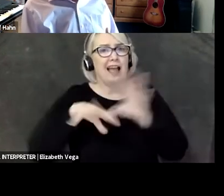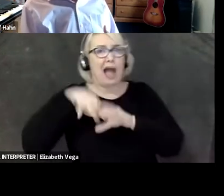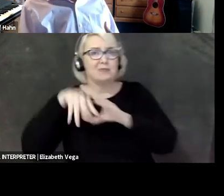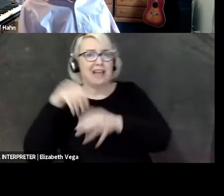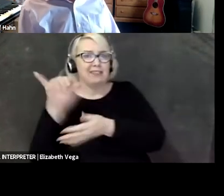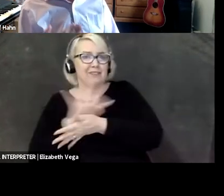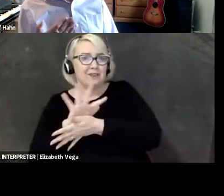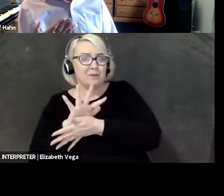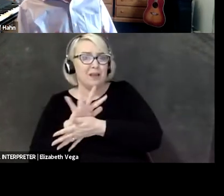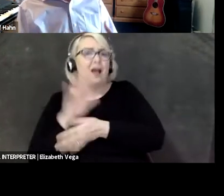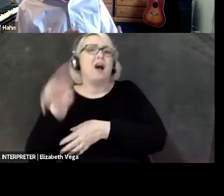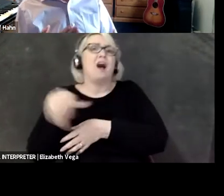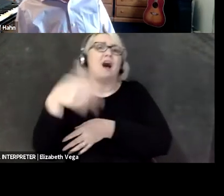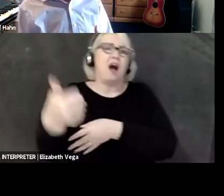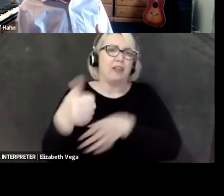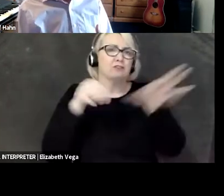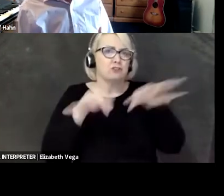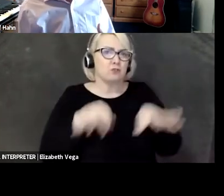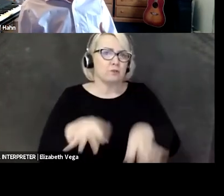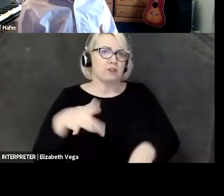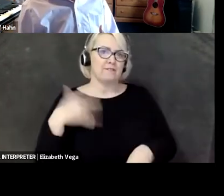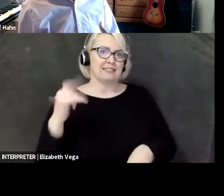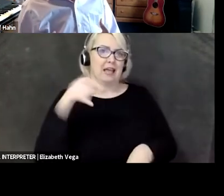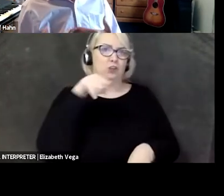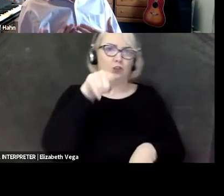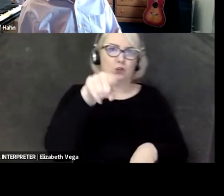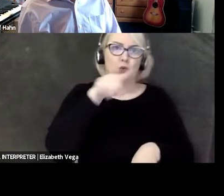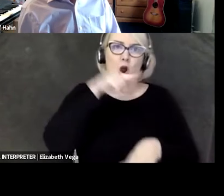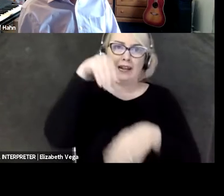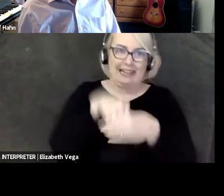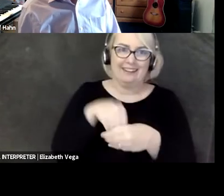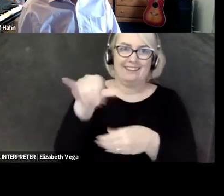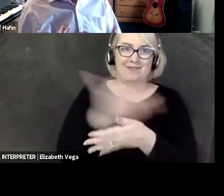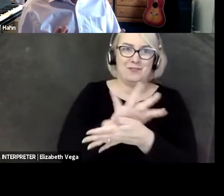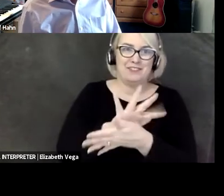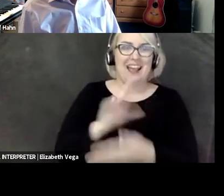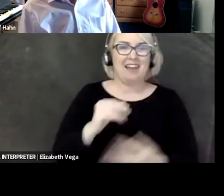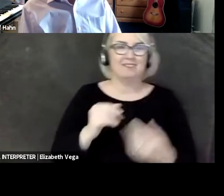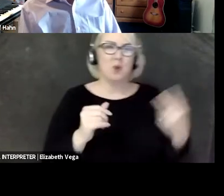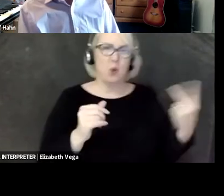film. I think we tend to lean more toward an approach of being in the